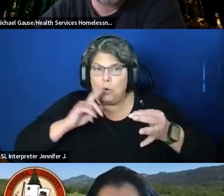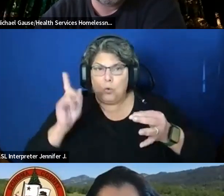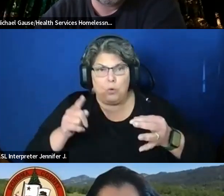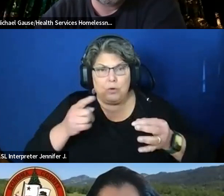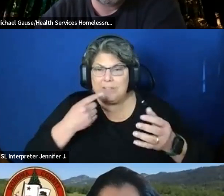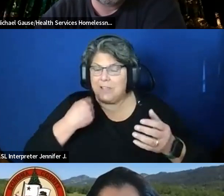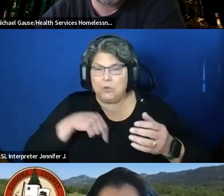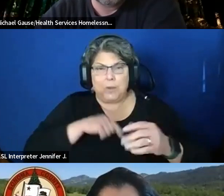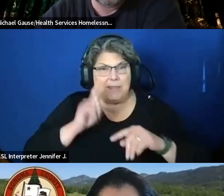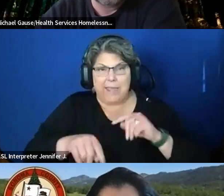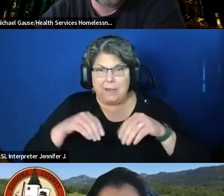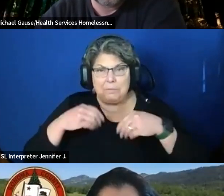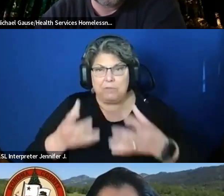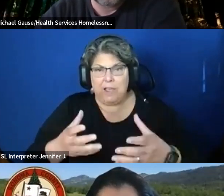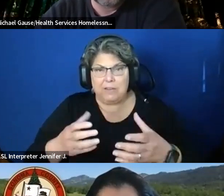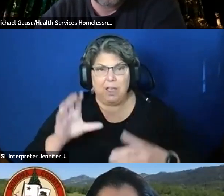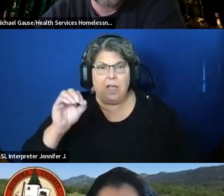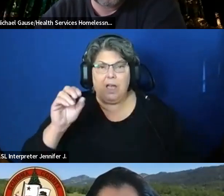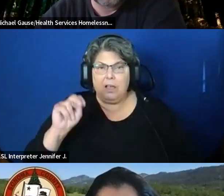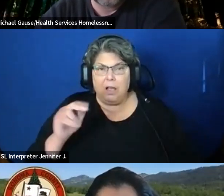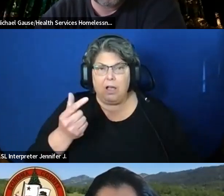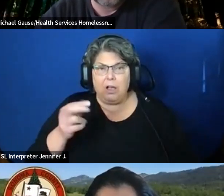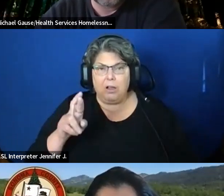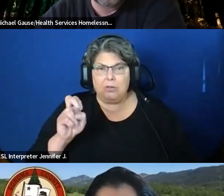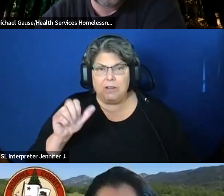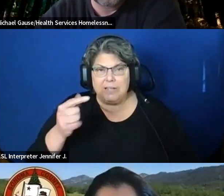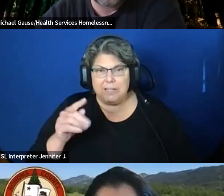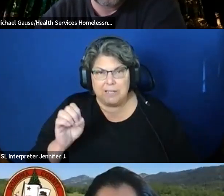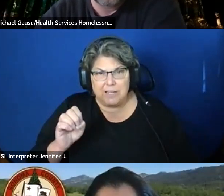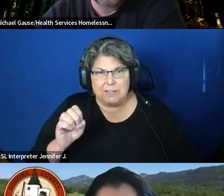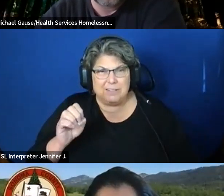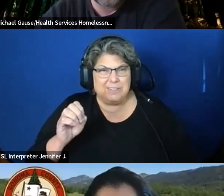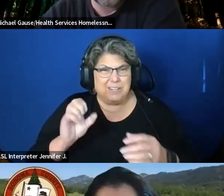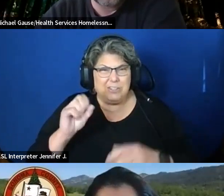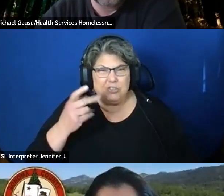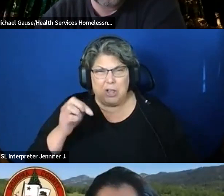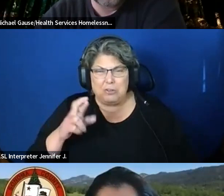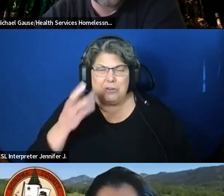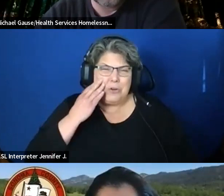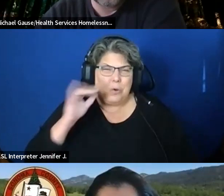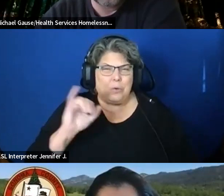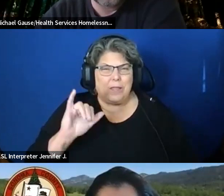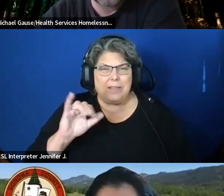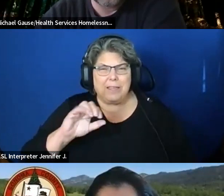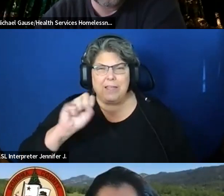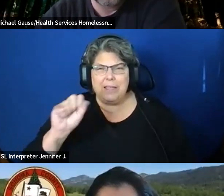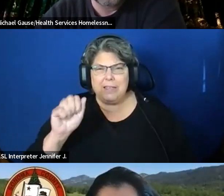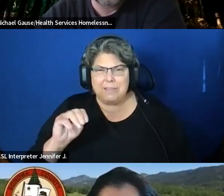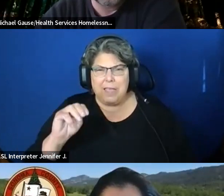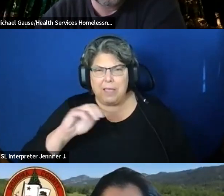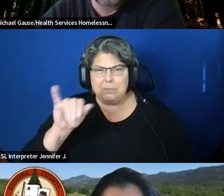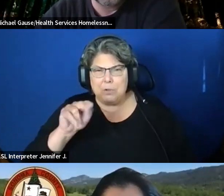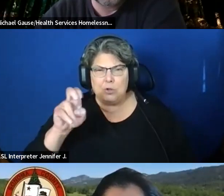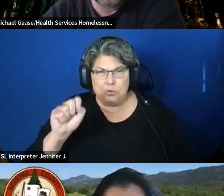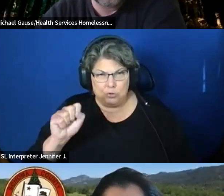just provide congregate shelters, the ones like Sam Jones Halls. that some people find trauma